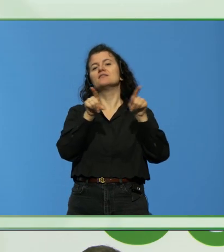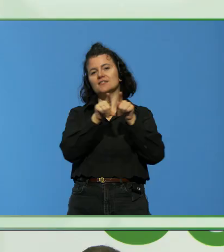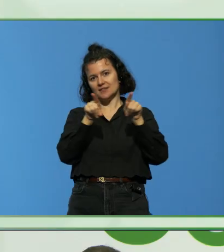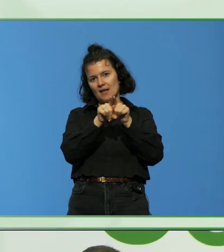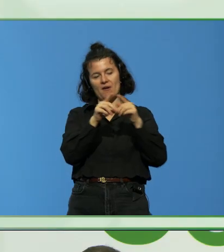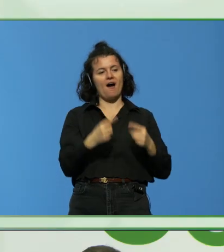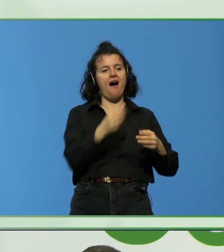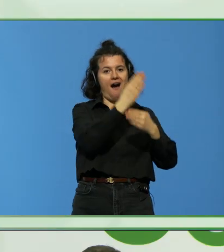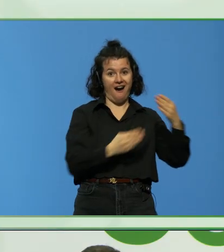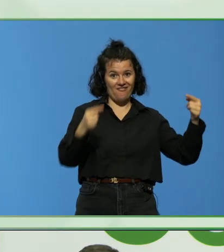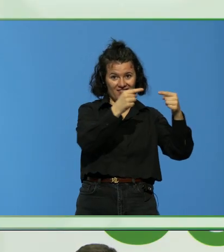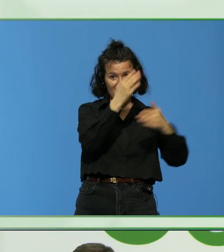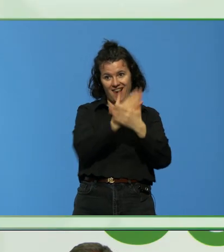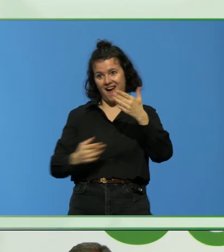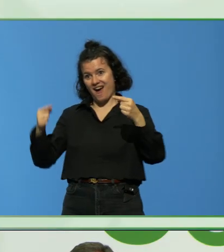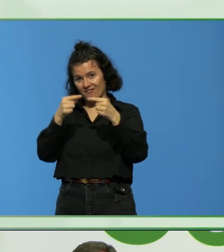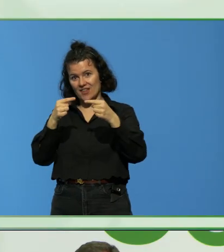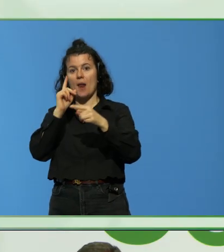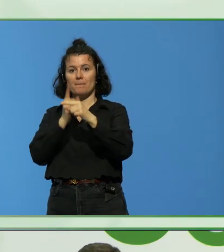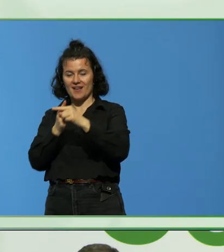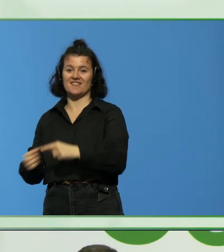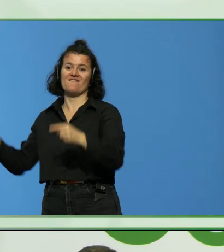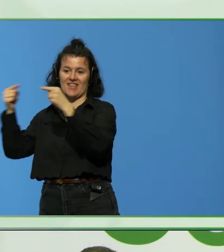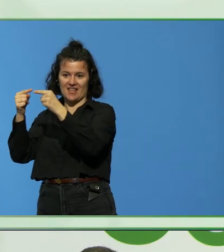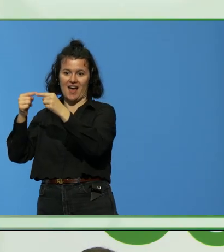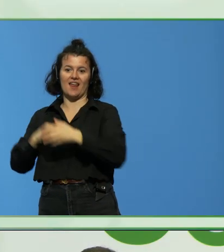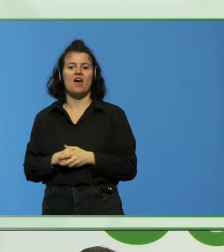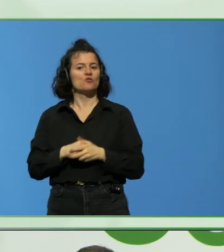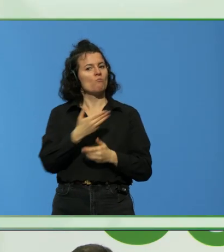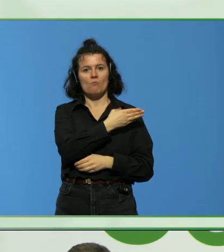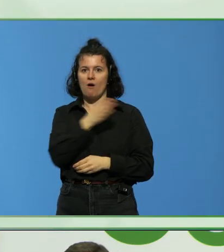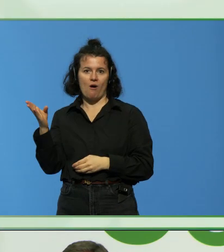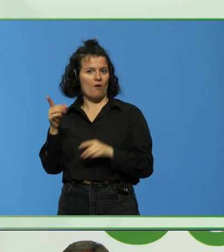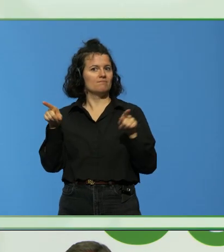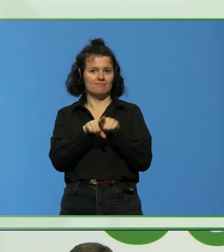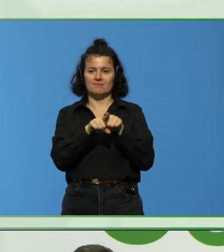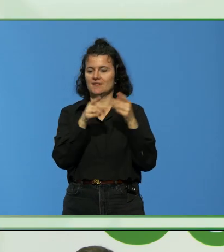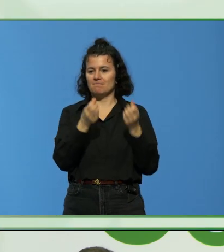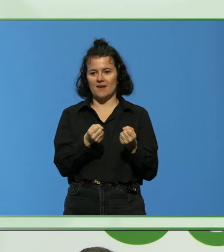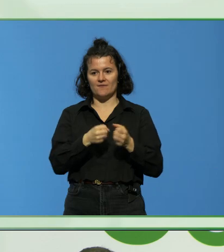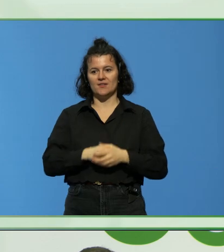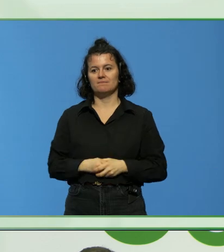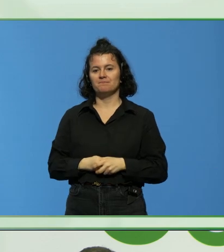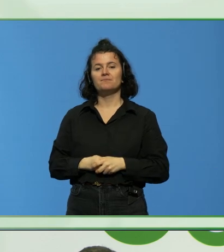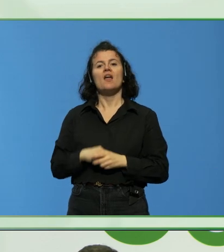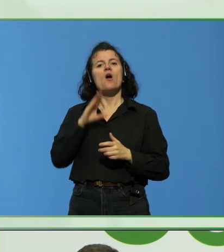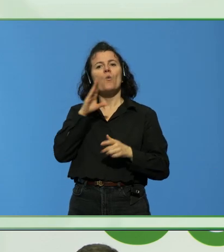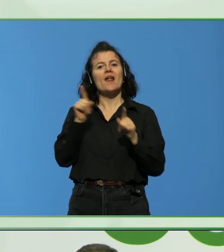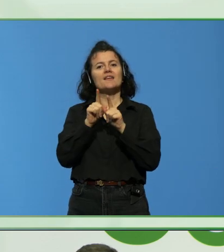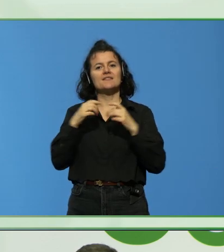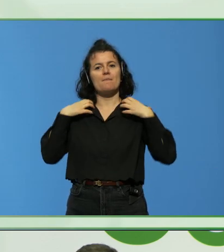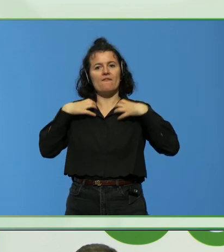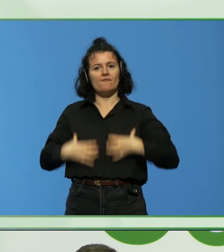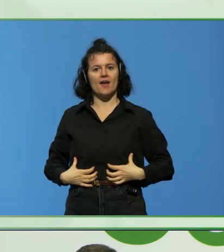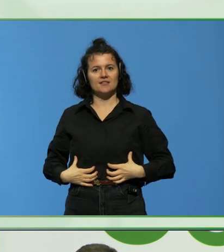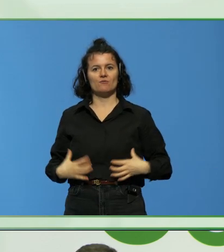And my last slide, we plan to offer vibration vests, vibrating elements on the body, and